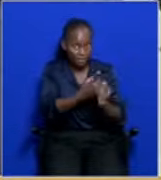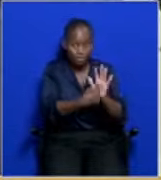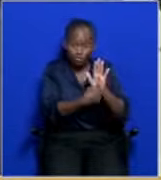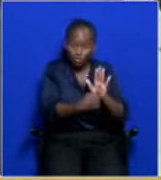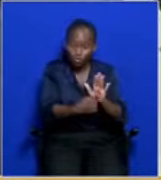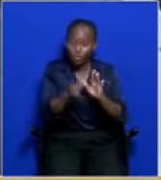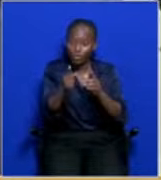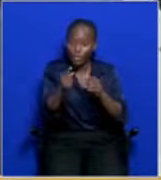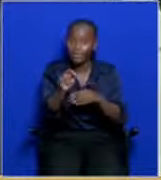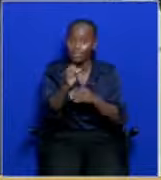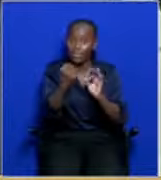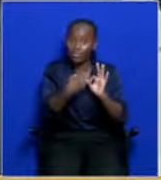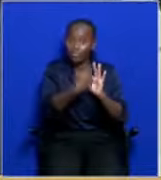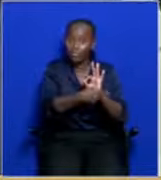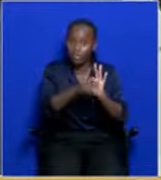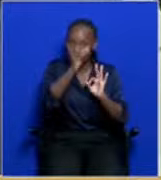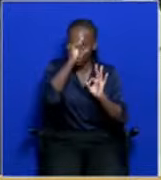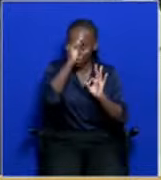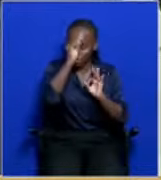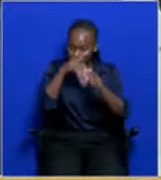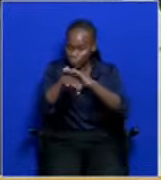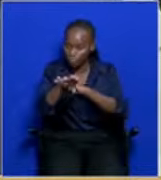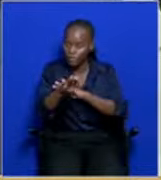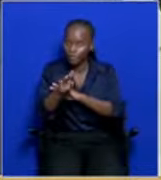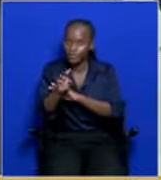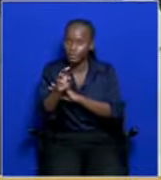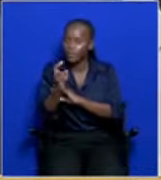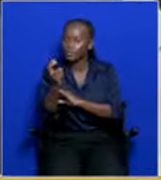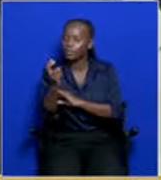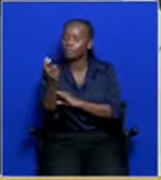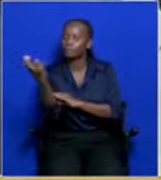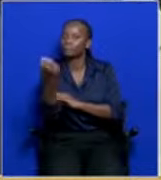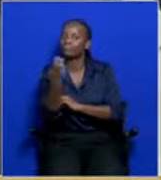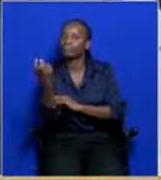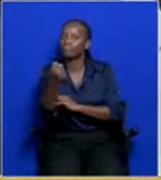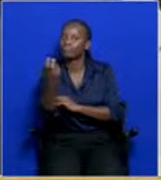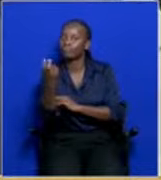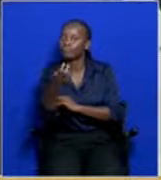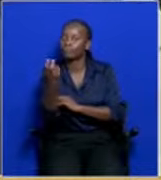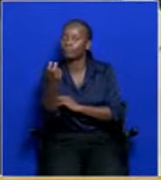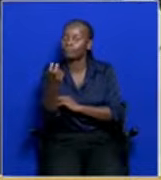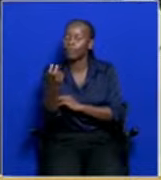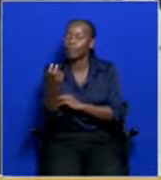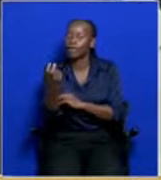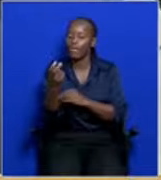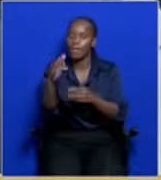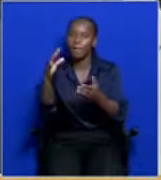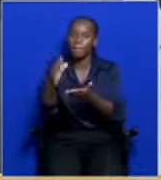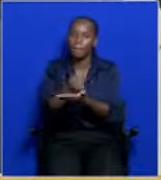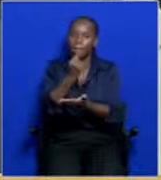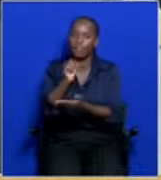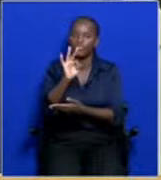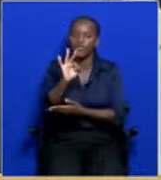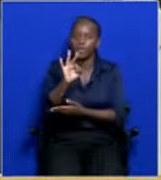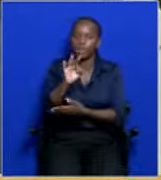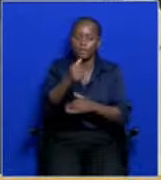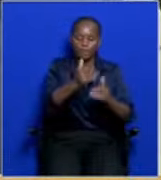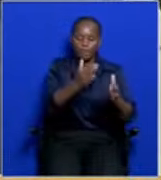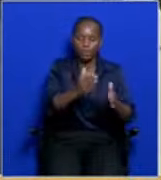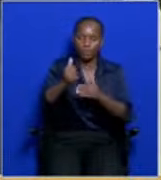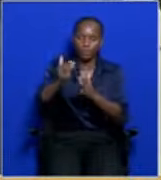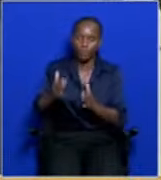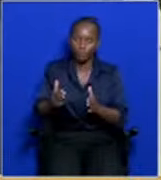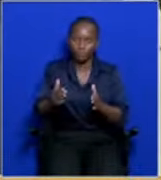they only booked 2. These are matters that can still be pursued against